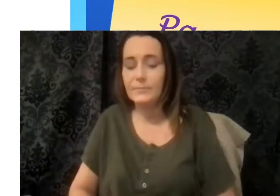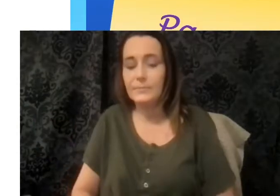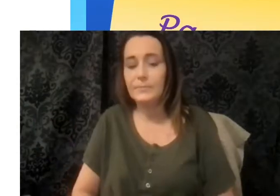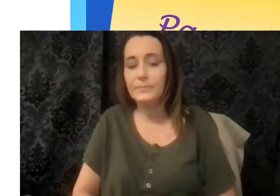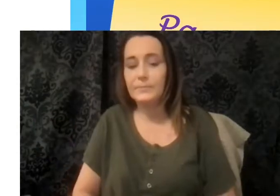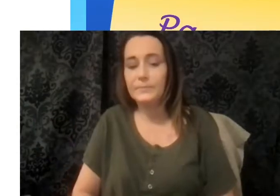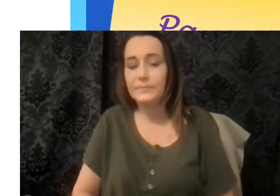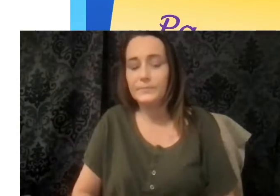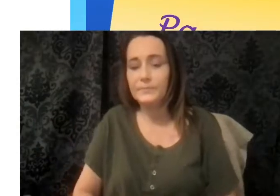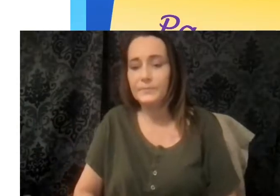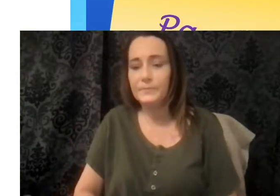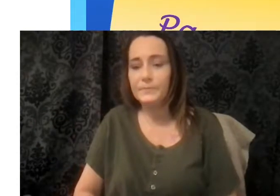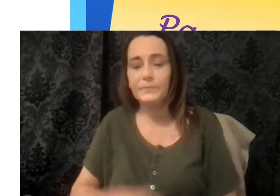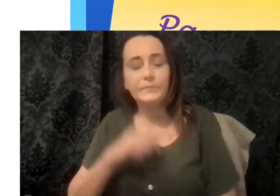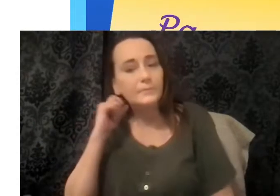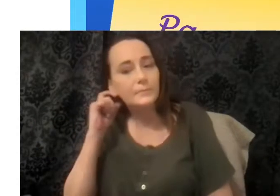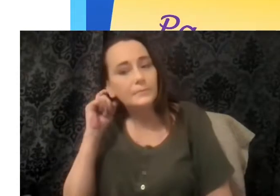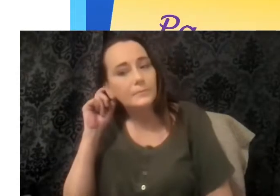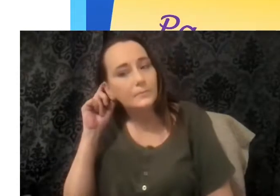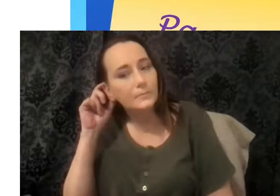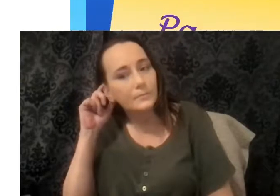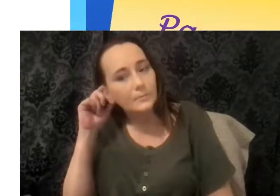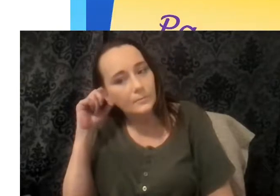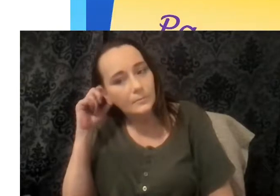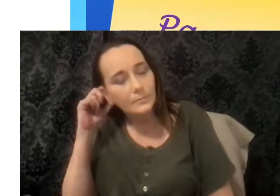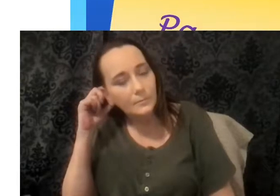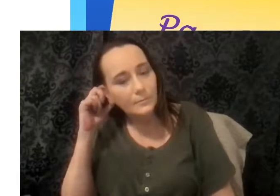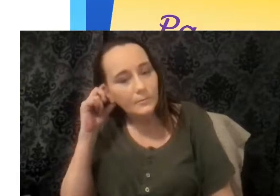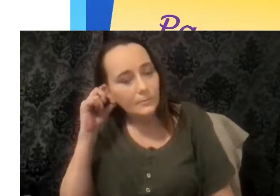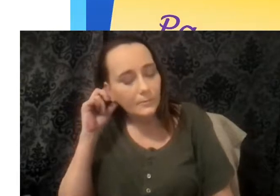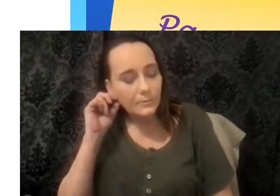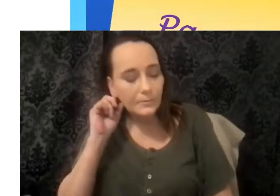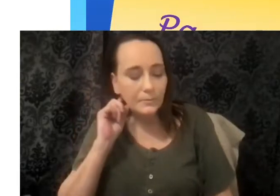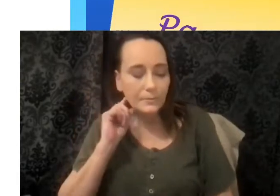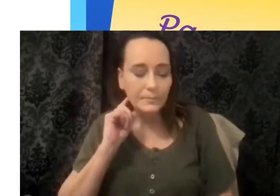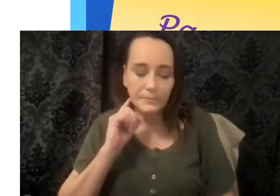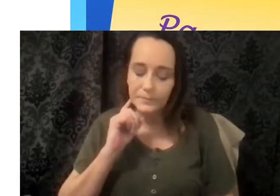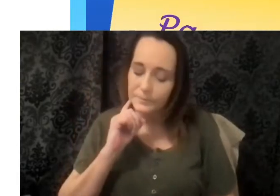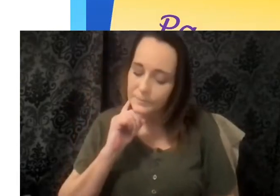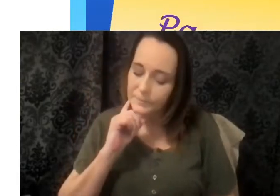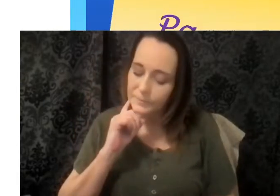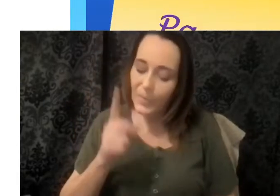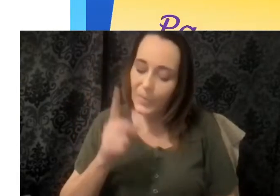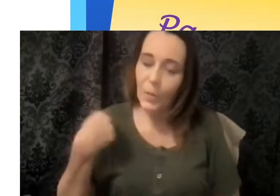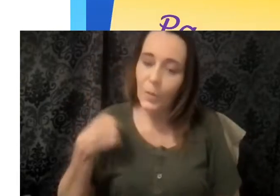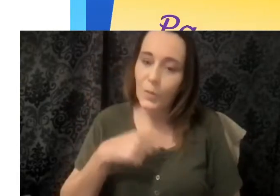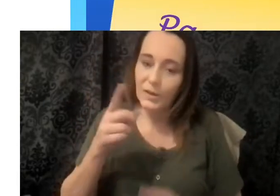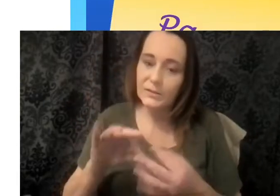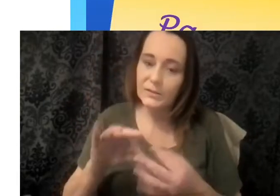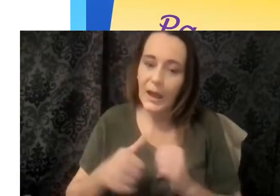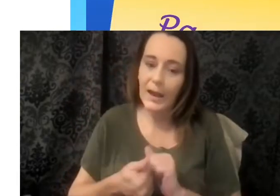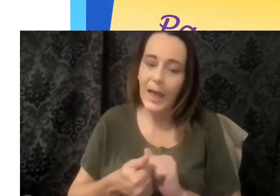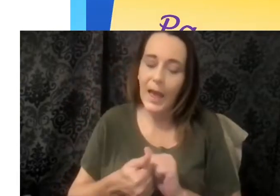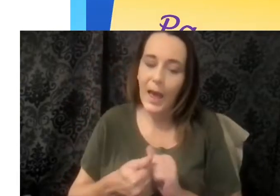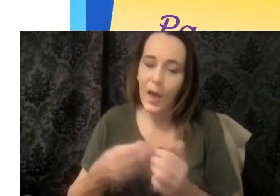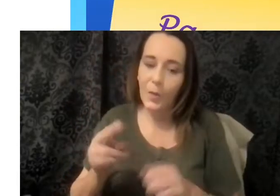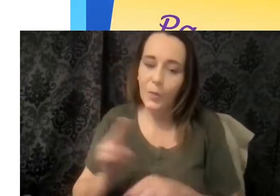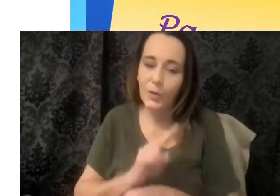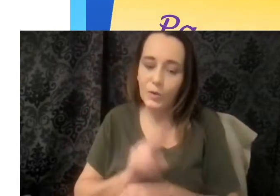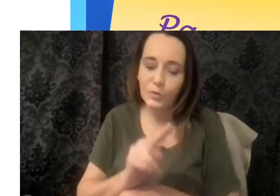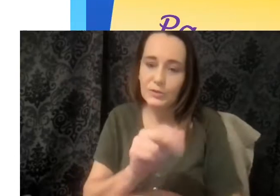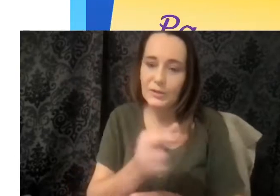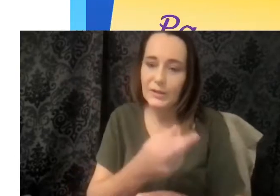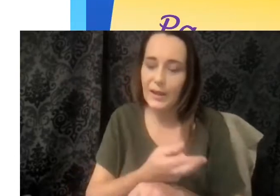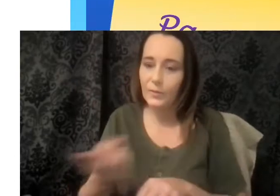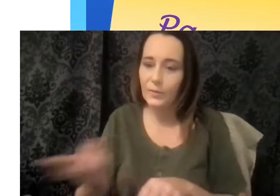Just not to, They decide how we spend NA resources, NA funds at World Service level. I'll deal with this.